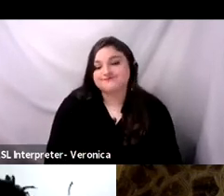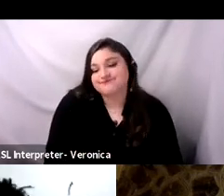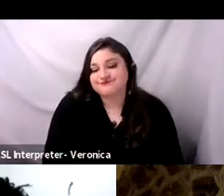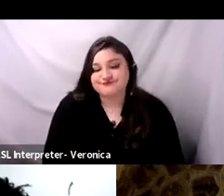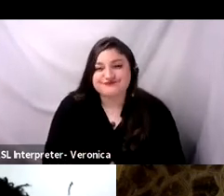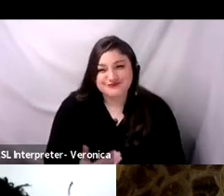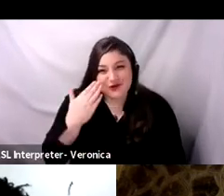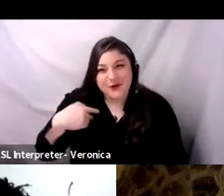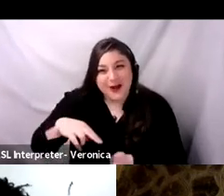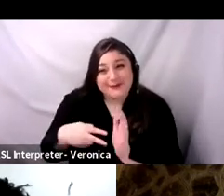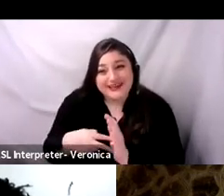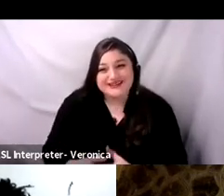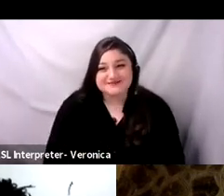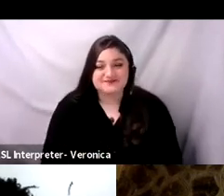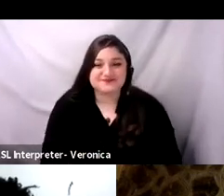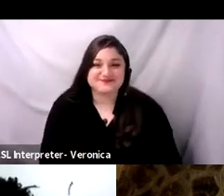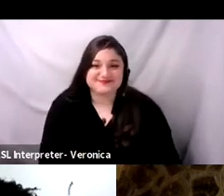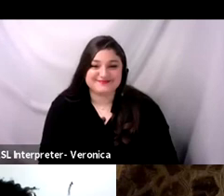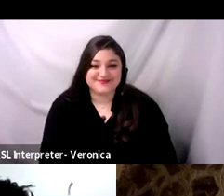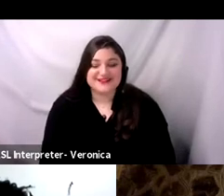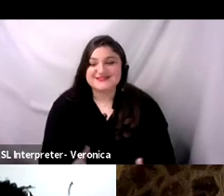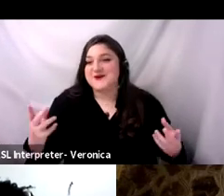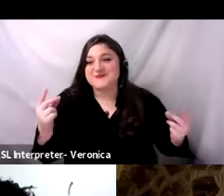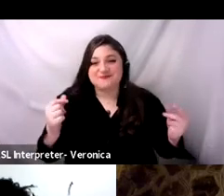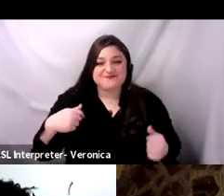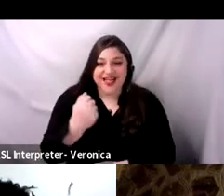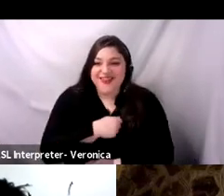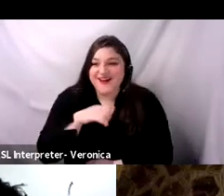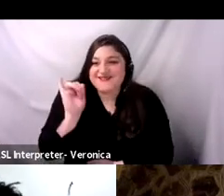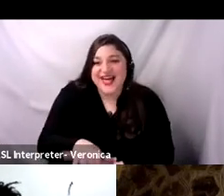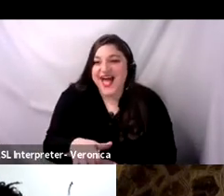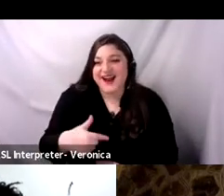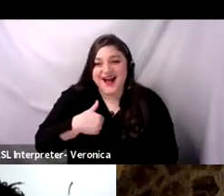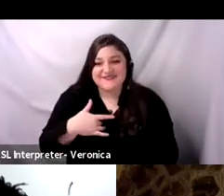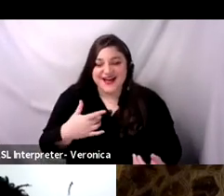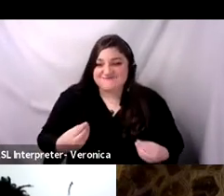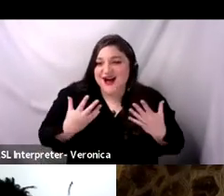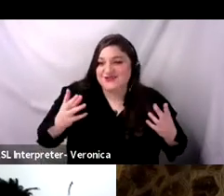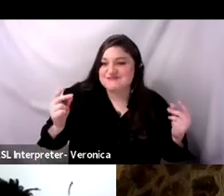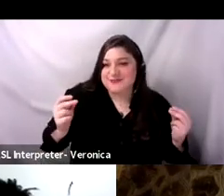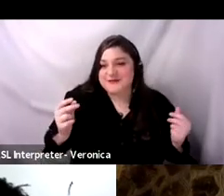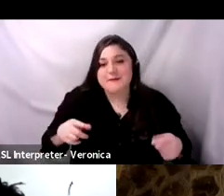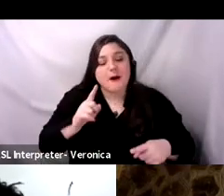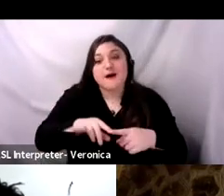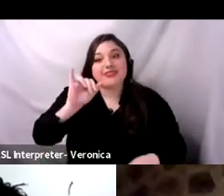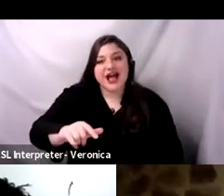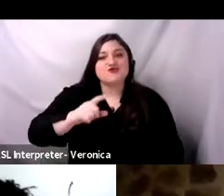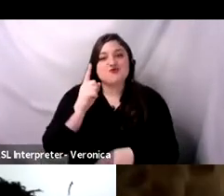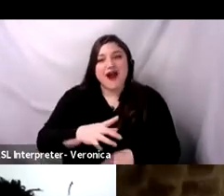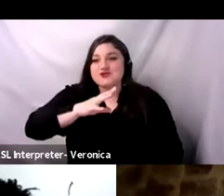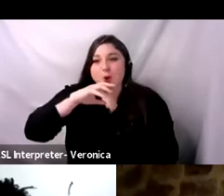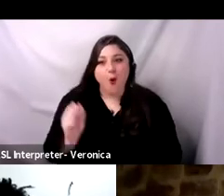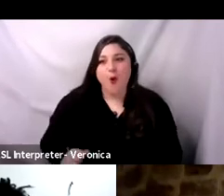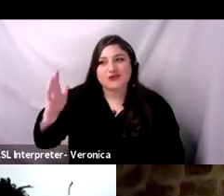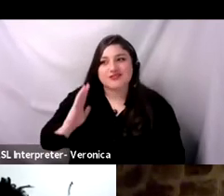Yeah. I love that, I'm sorry. I just snapped my fingers, yes. That is outdated if it's destroying the planet. I love